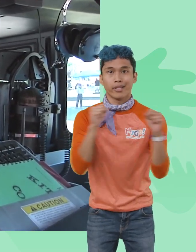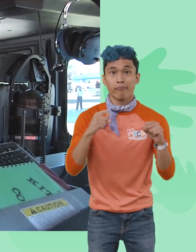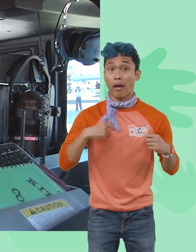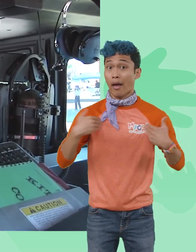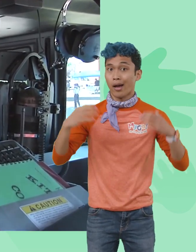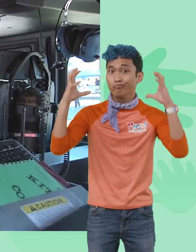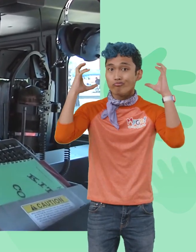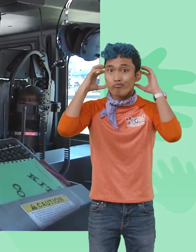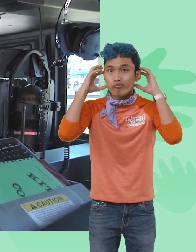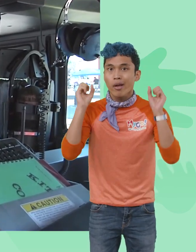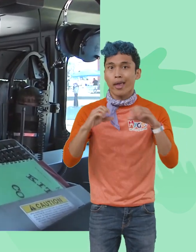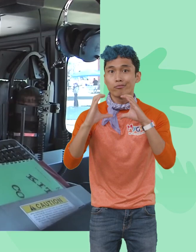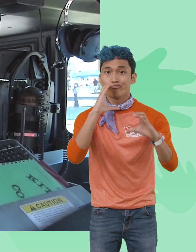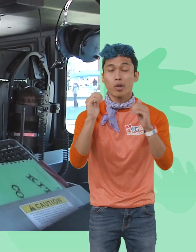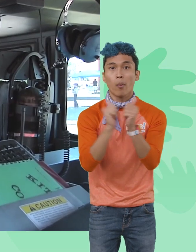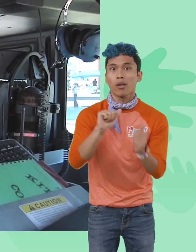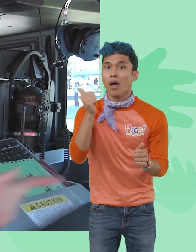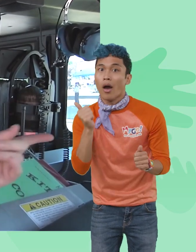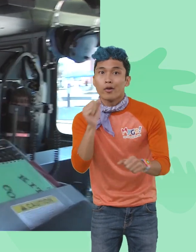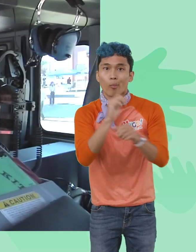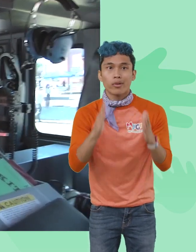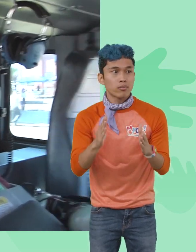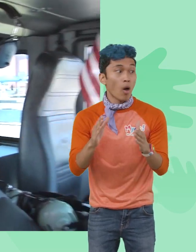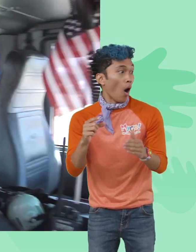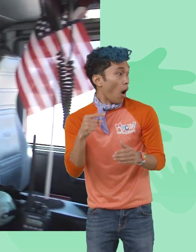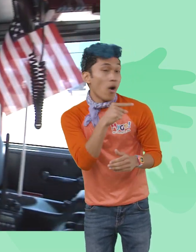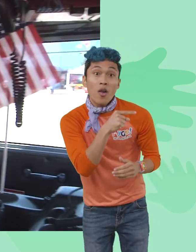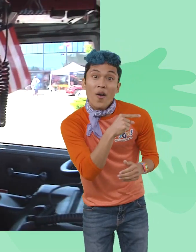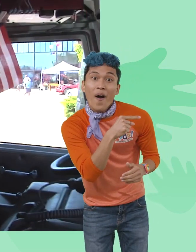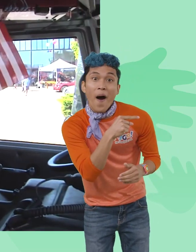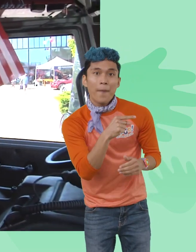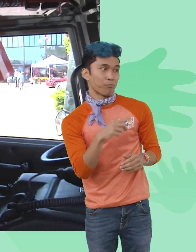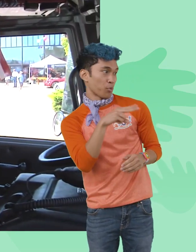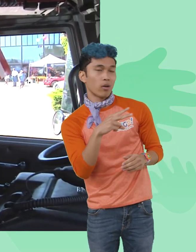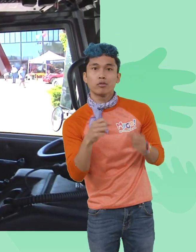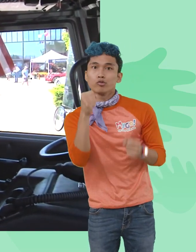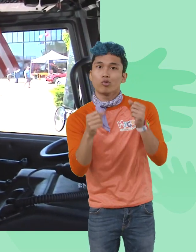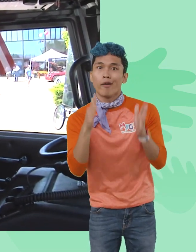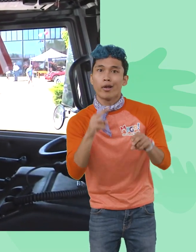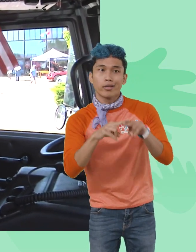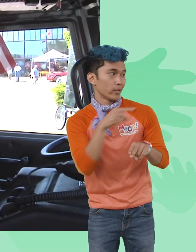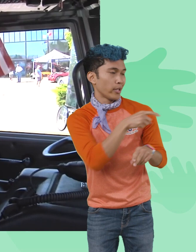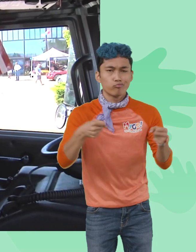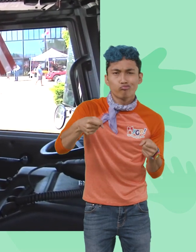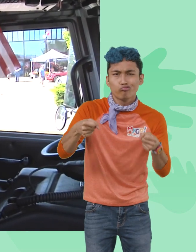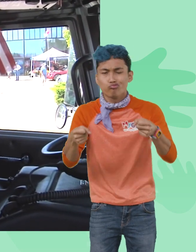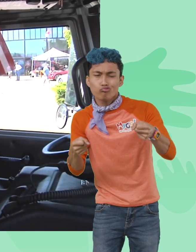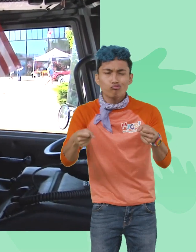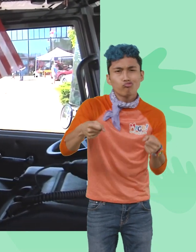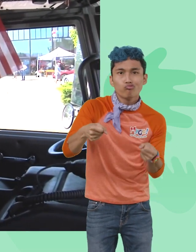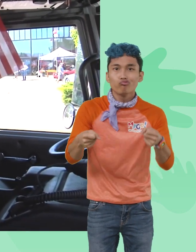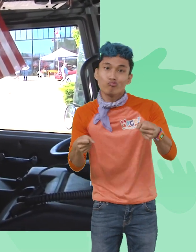got my headset so I can communicate with all the other workers. Oh, look over this way. That's where the driver sits and steers the fire